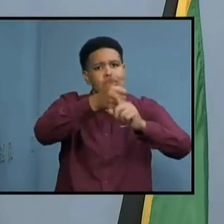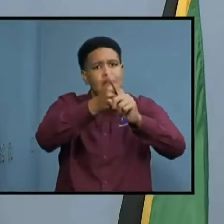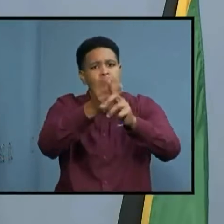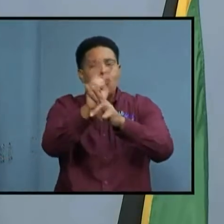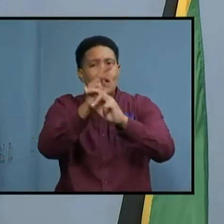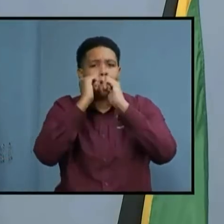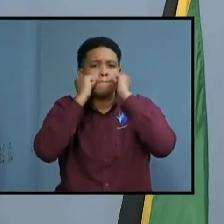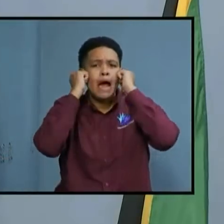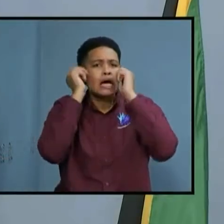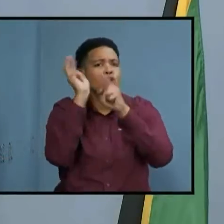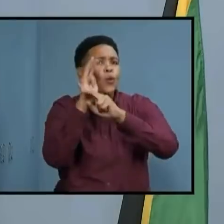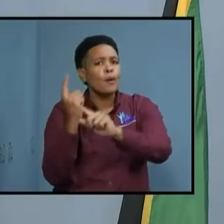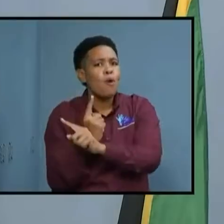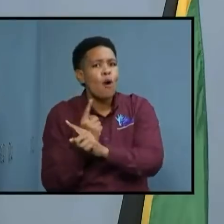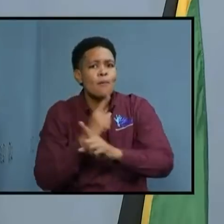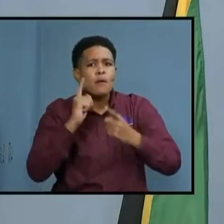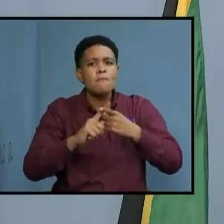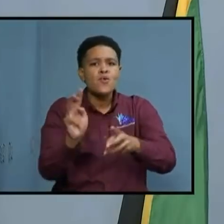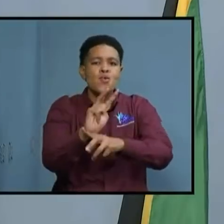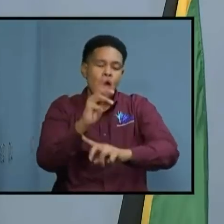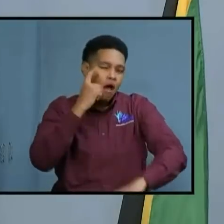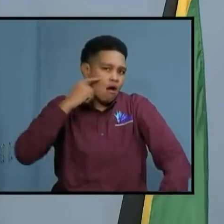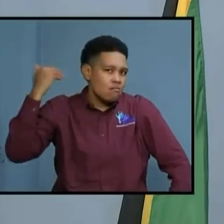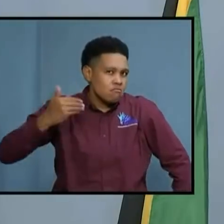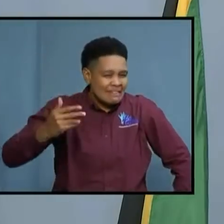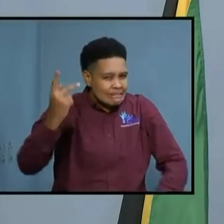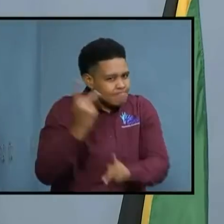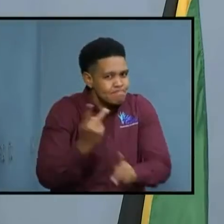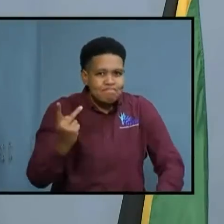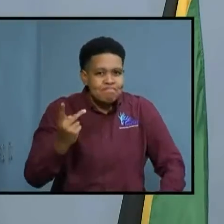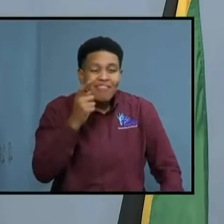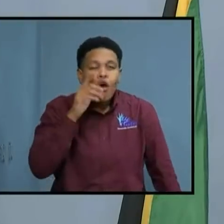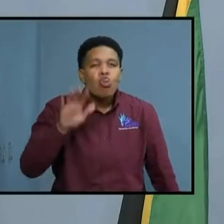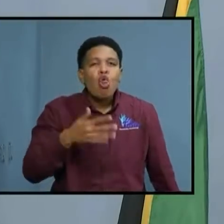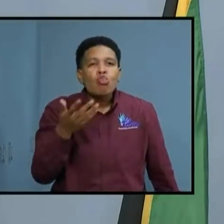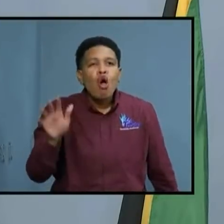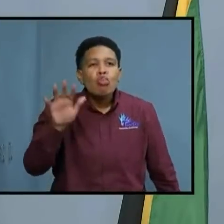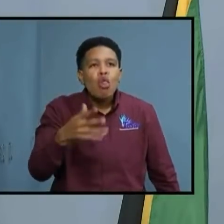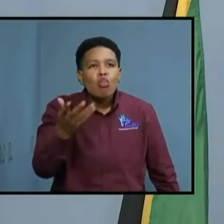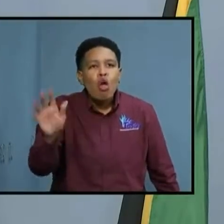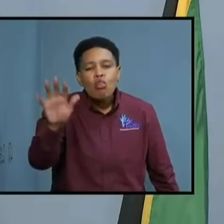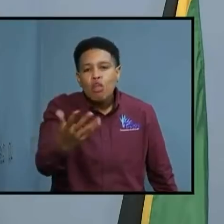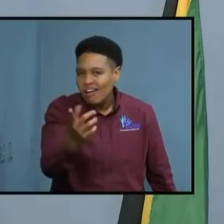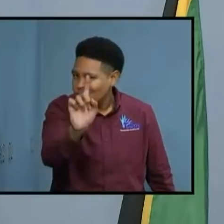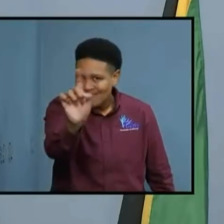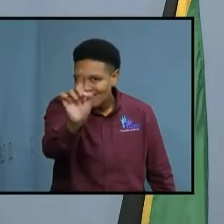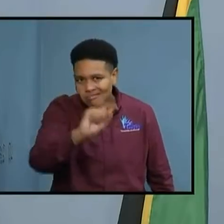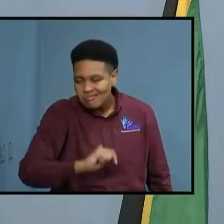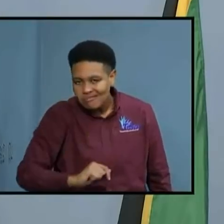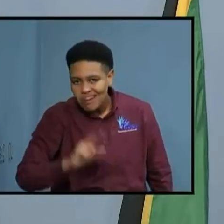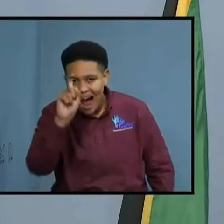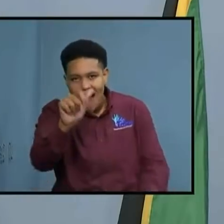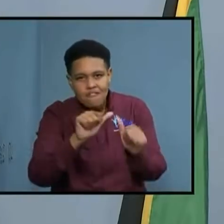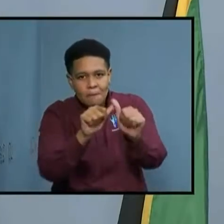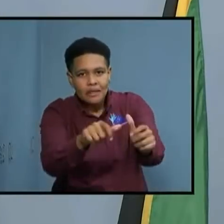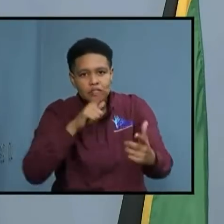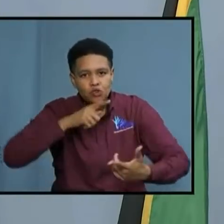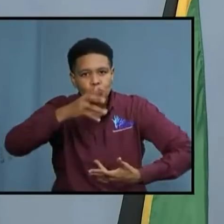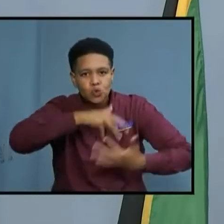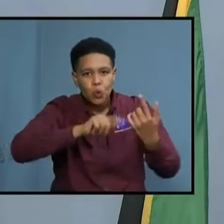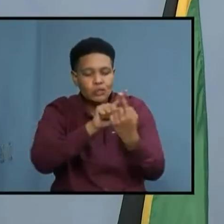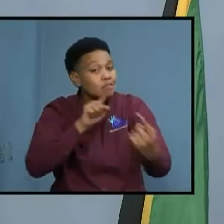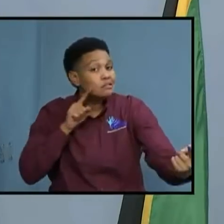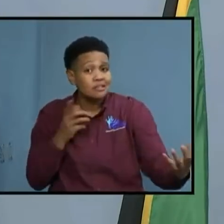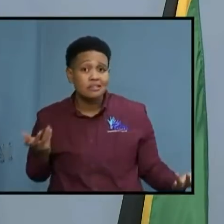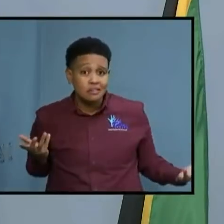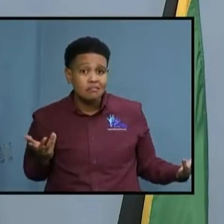properly, and wearing it consistently. You also have to maintain social distance. This